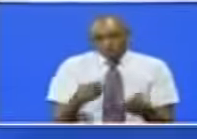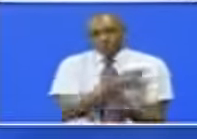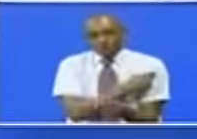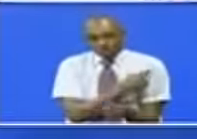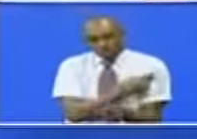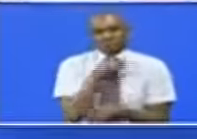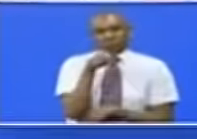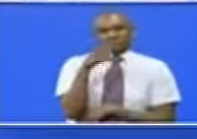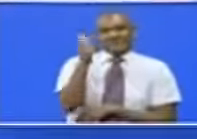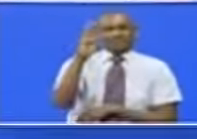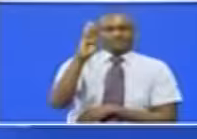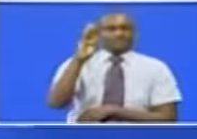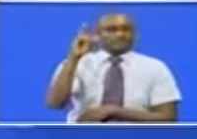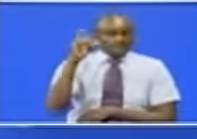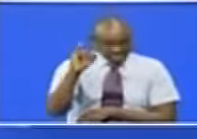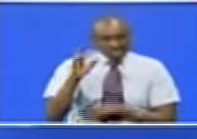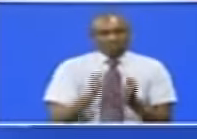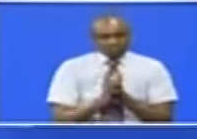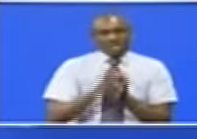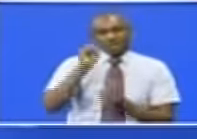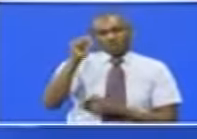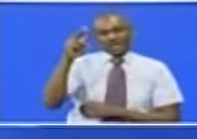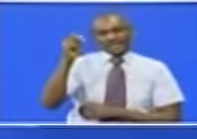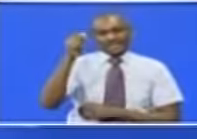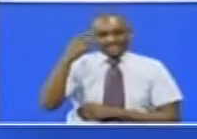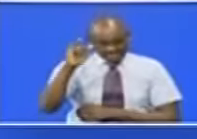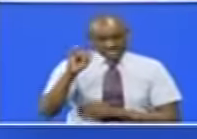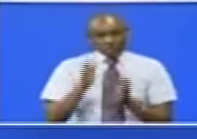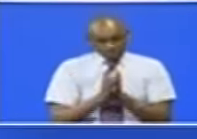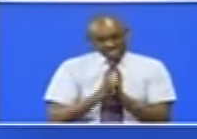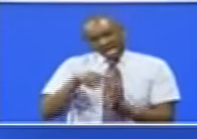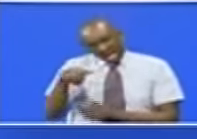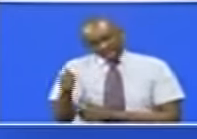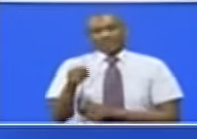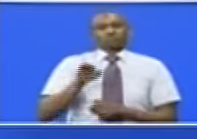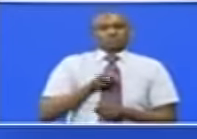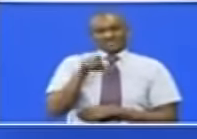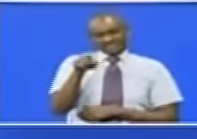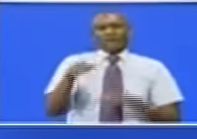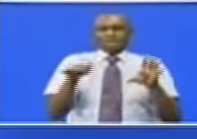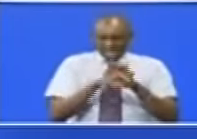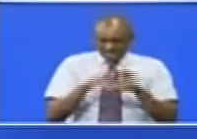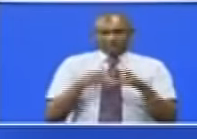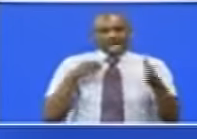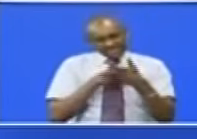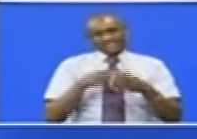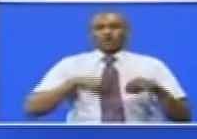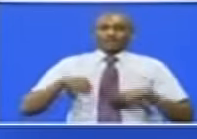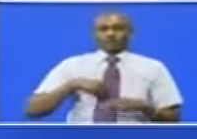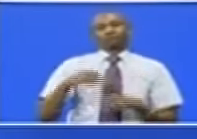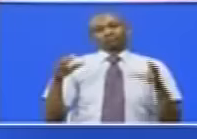Dabar Maalim Abdi, Paul Mwaniki Gashoka, Rose Mgoi Mtambo and Sophia Lepuchirit as members of the Anti-Corruption